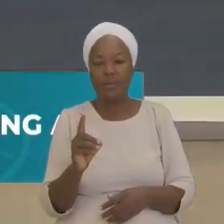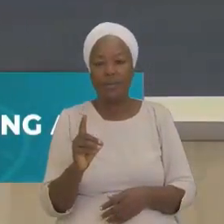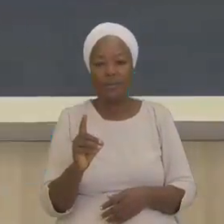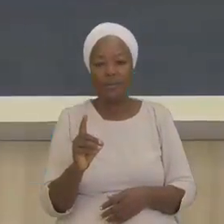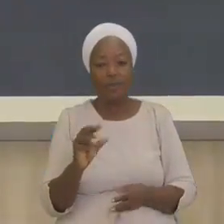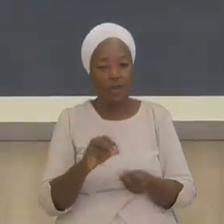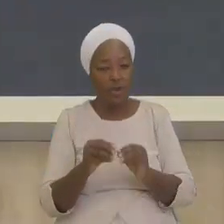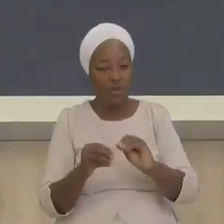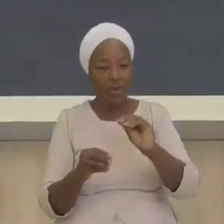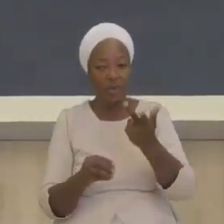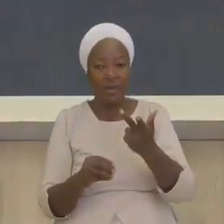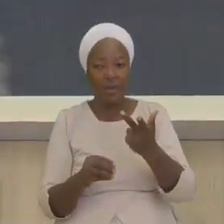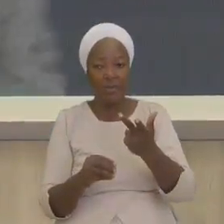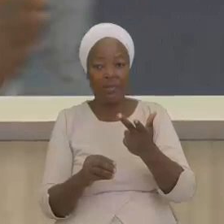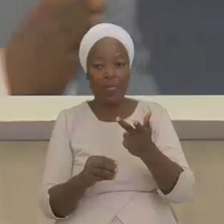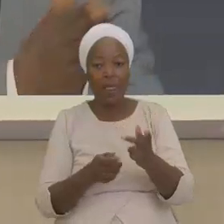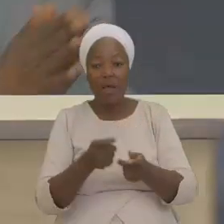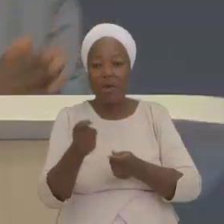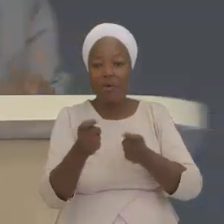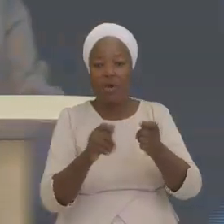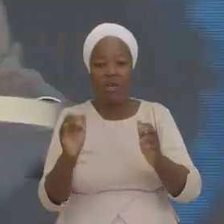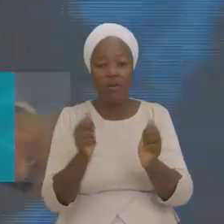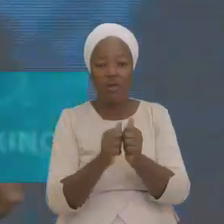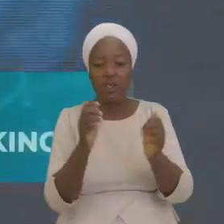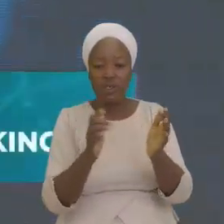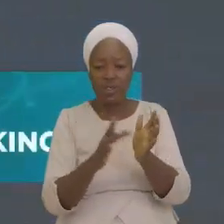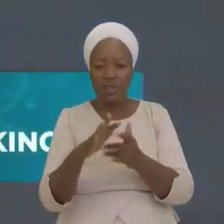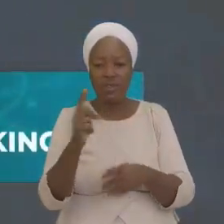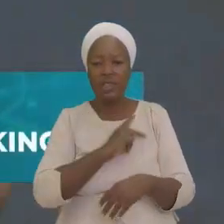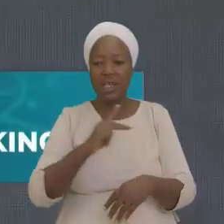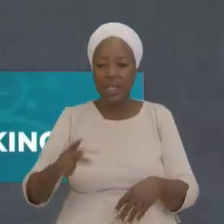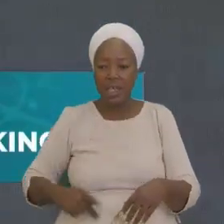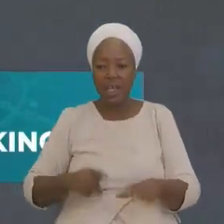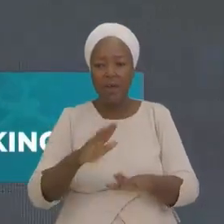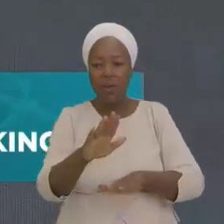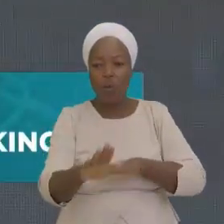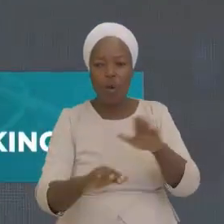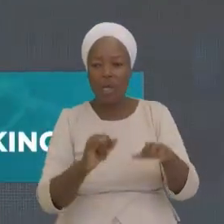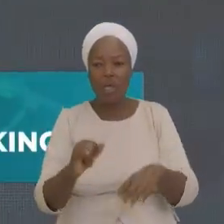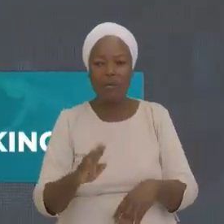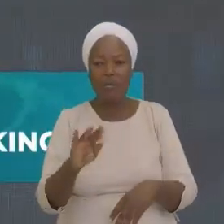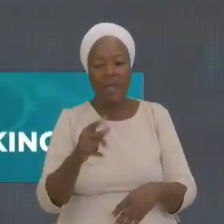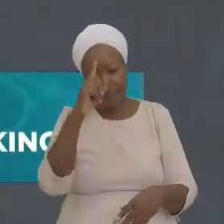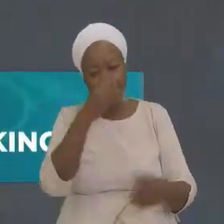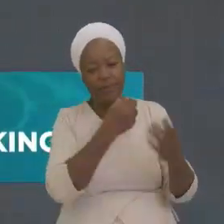Number three, reigning with Jesus the king, walking by faith.